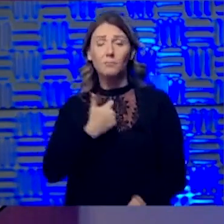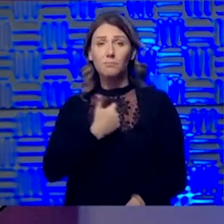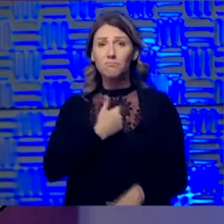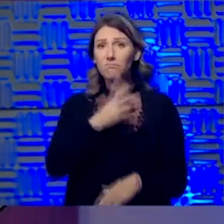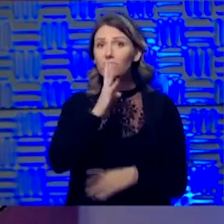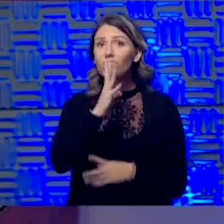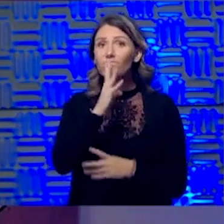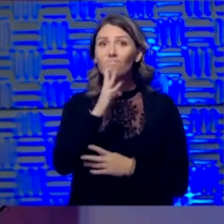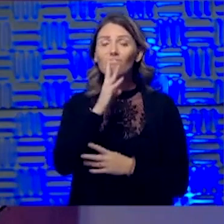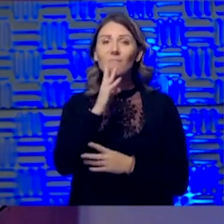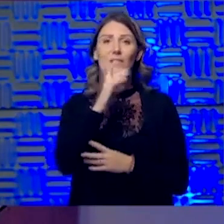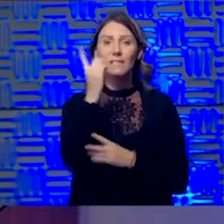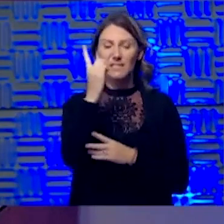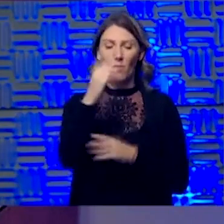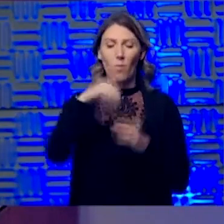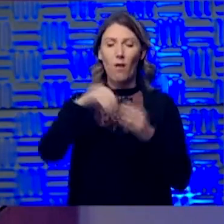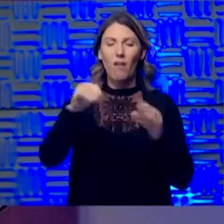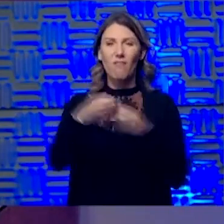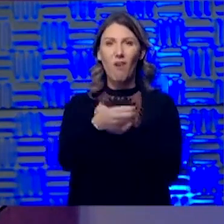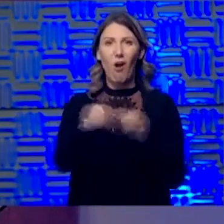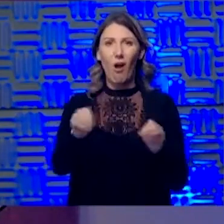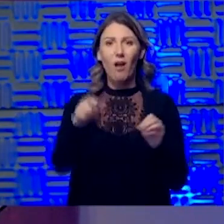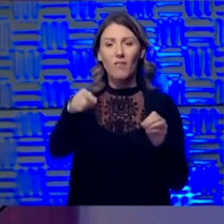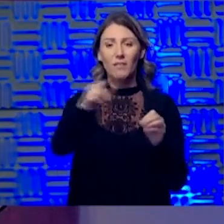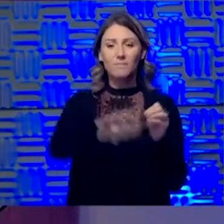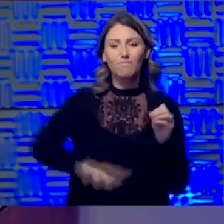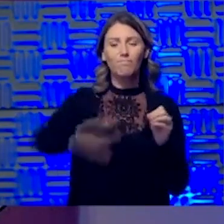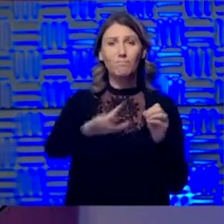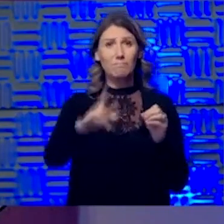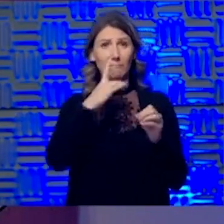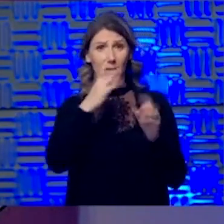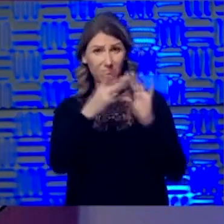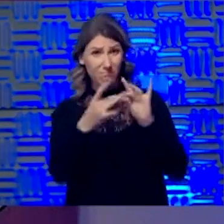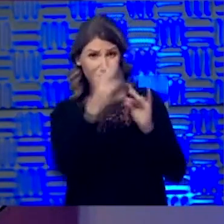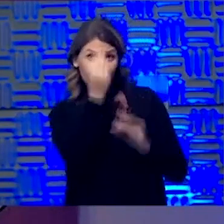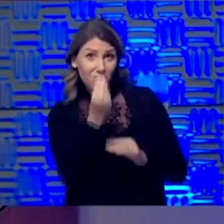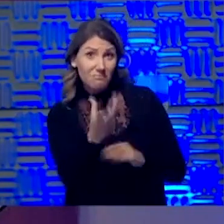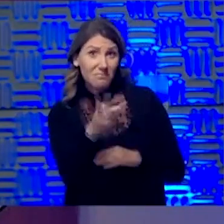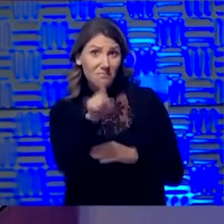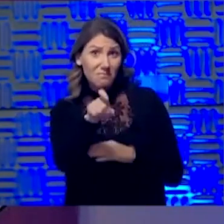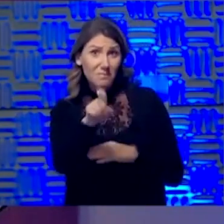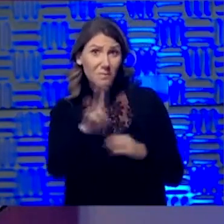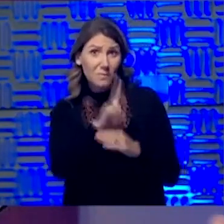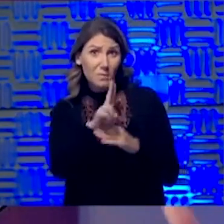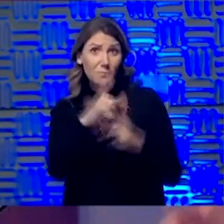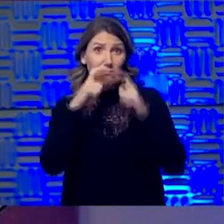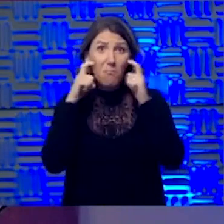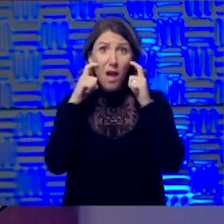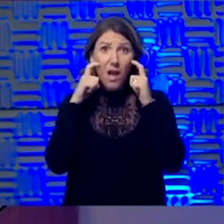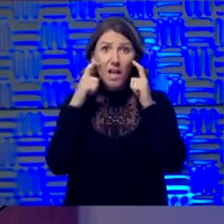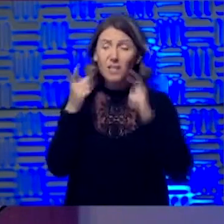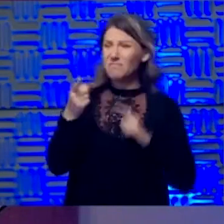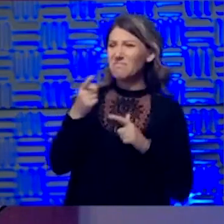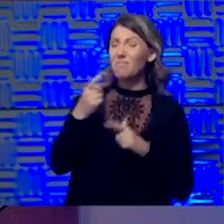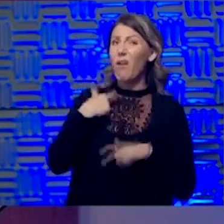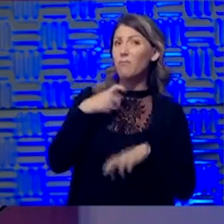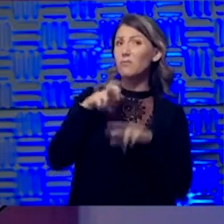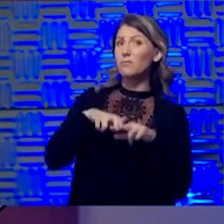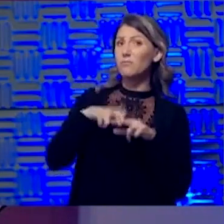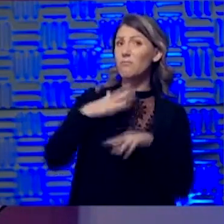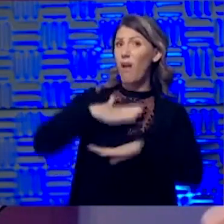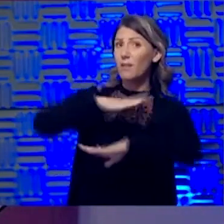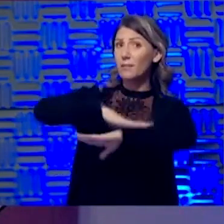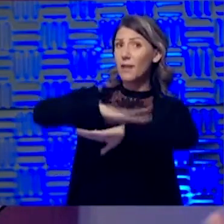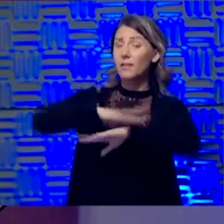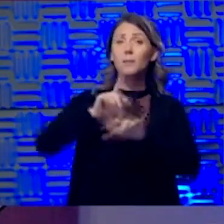in an office space earlier today, and I said that she really should have a mask on. She said, I'm just sitting at my desk, but people come to her desk